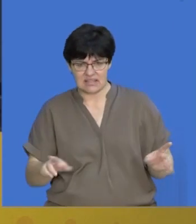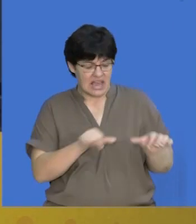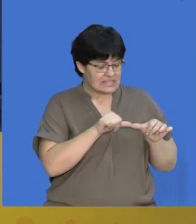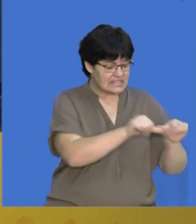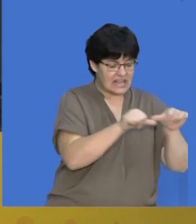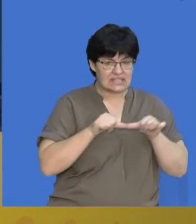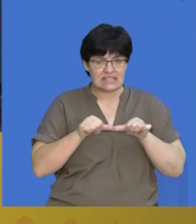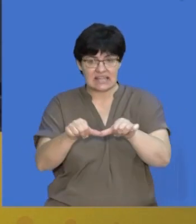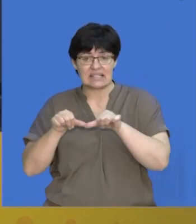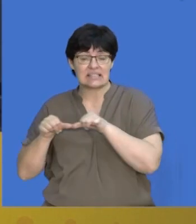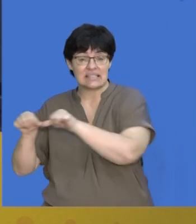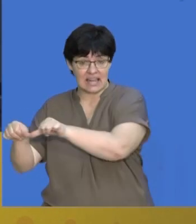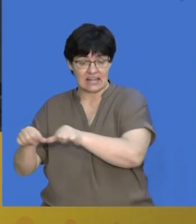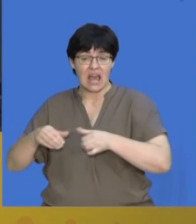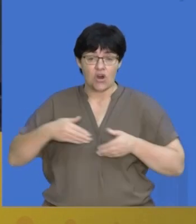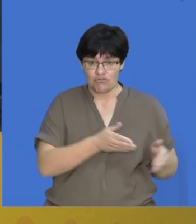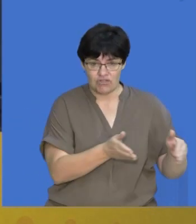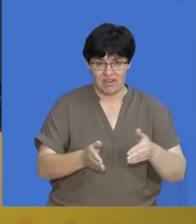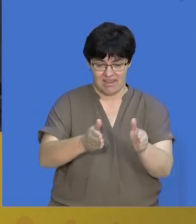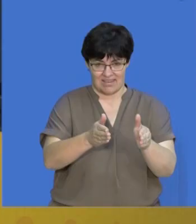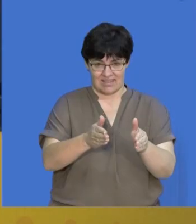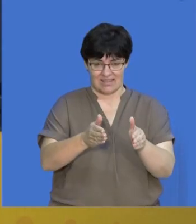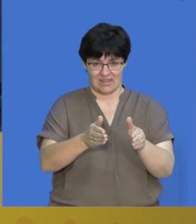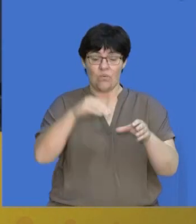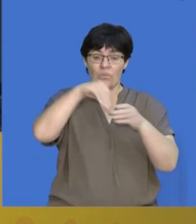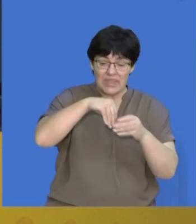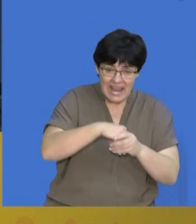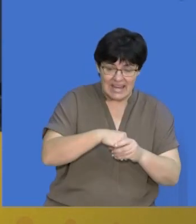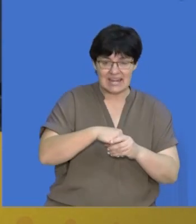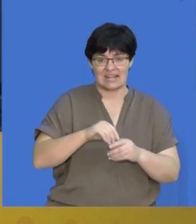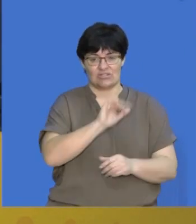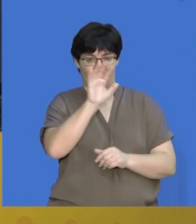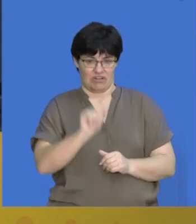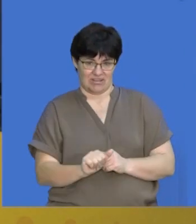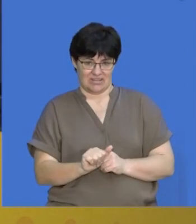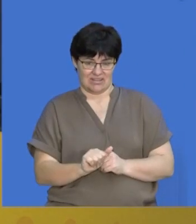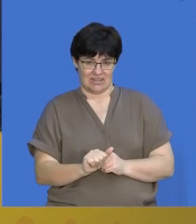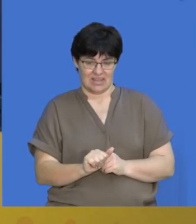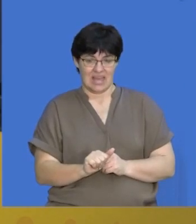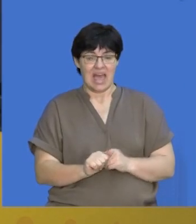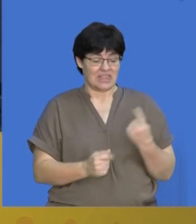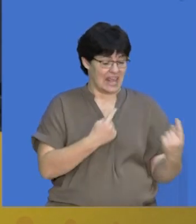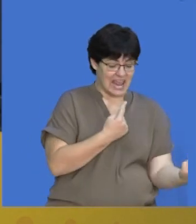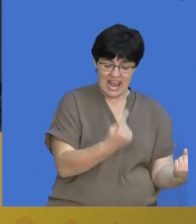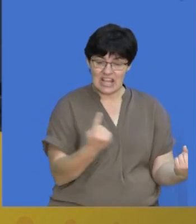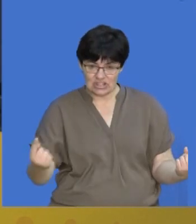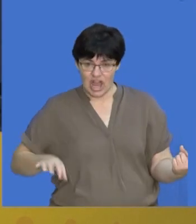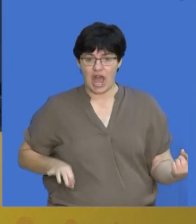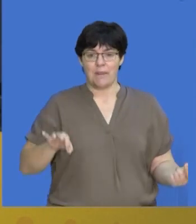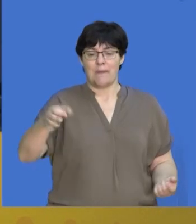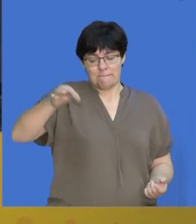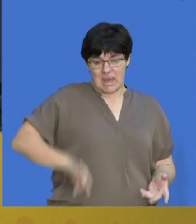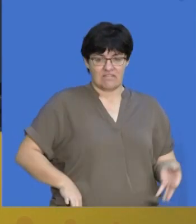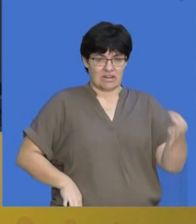sustainably manage river systems in this country and how they would benefit primary, secondary,